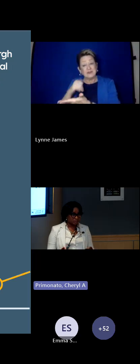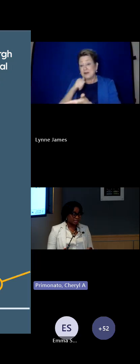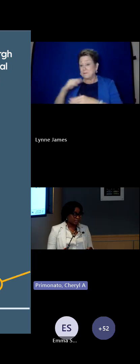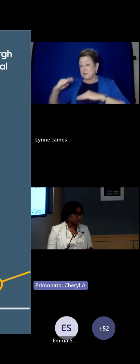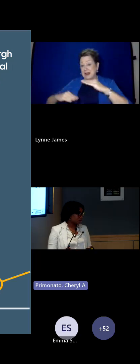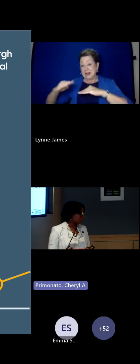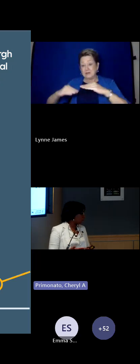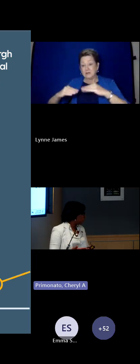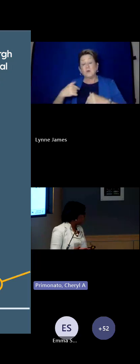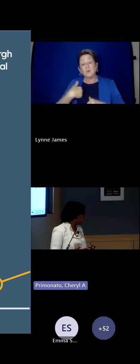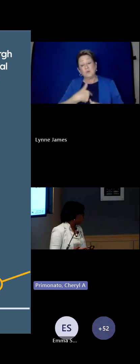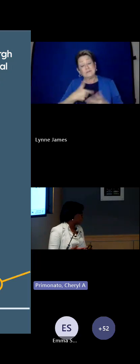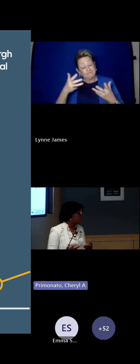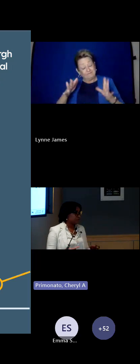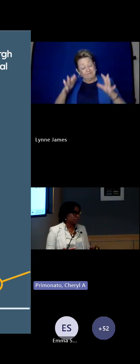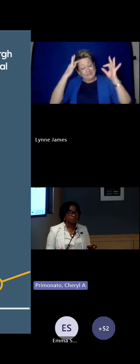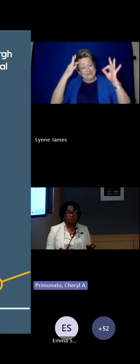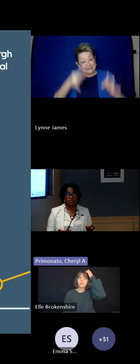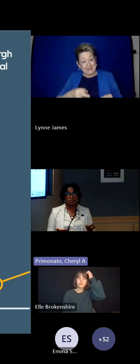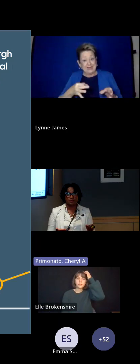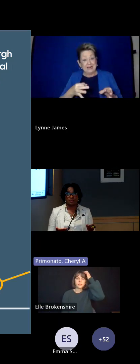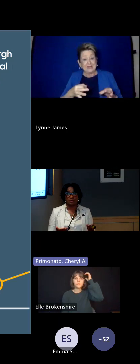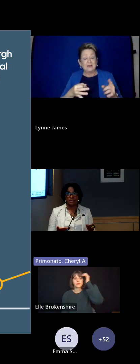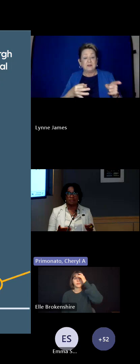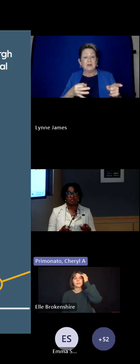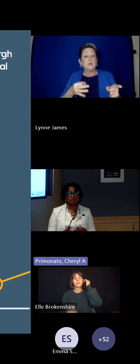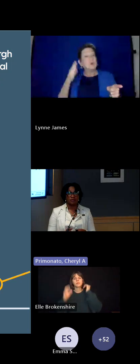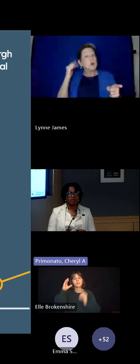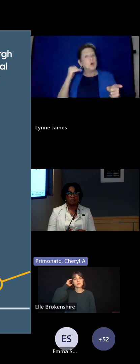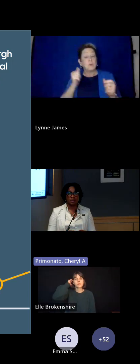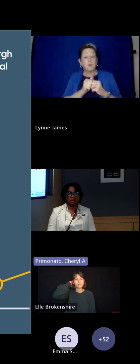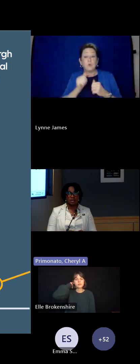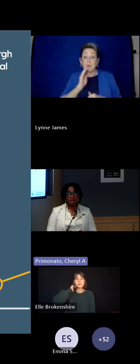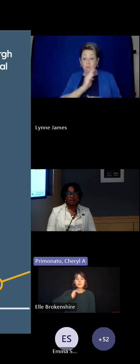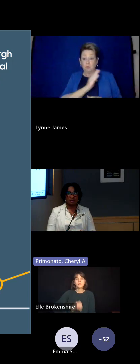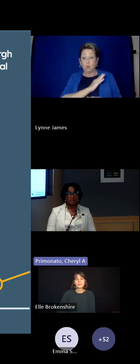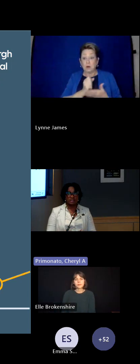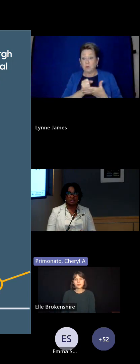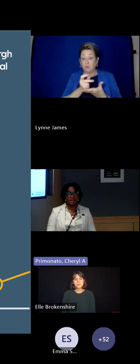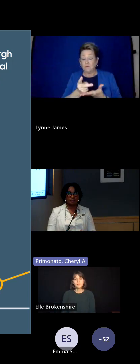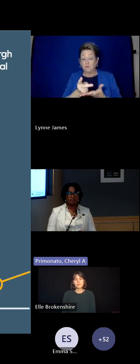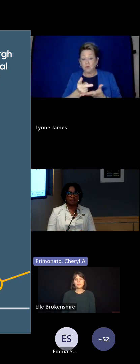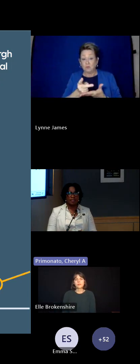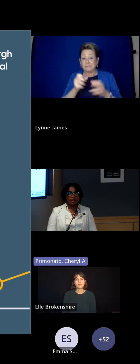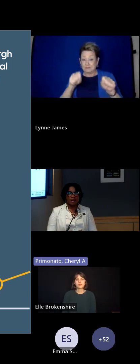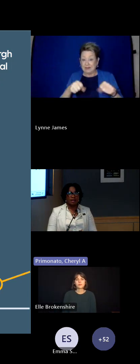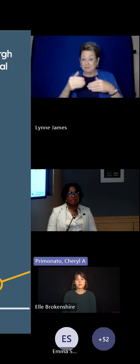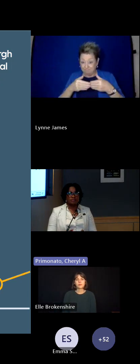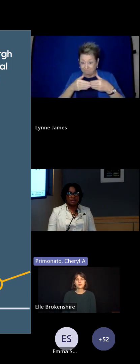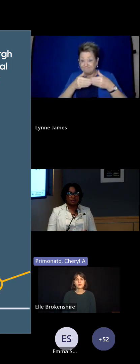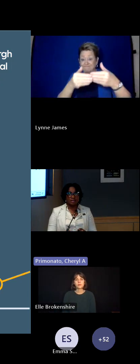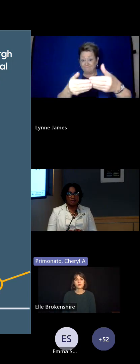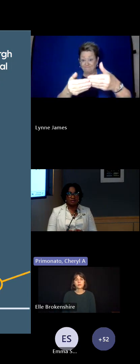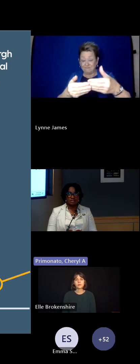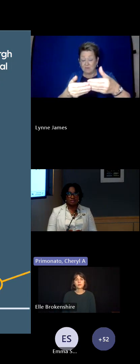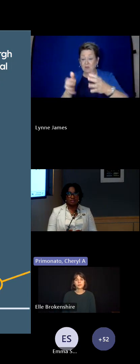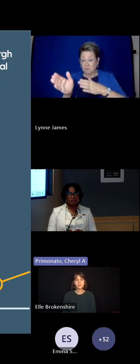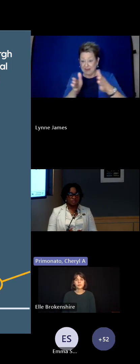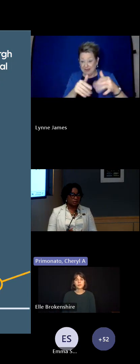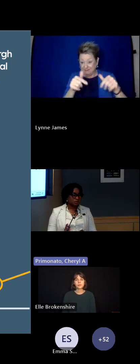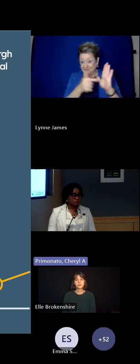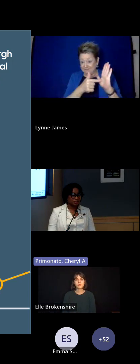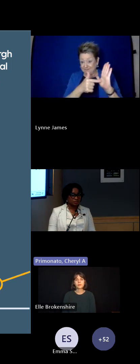balanced. We decided to do the same, and hopefully with the board's approval, we'll be able to move forward with this plan. This